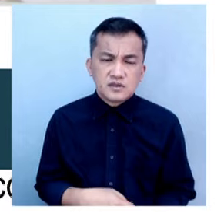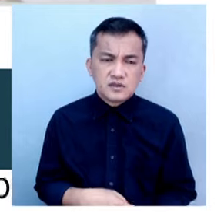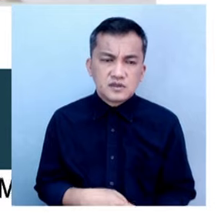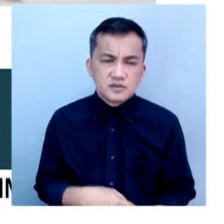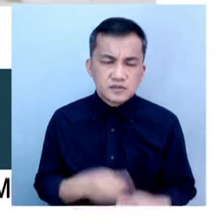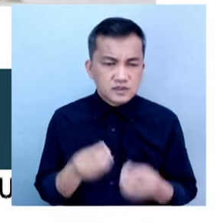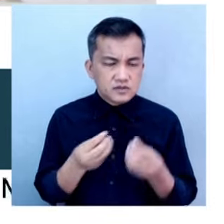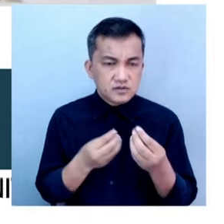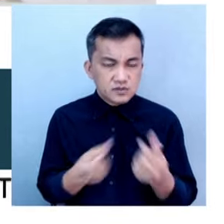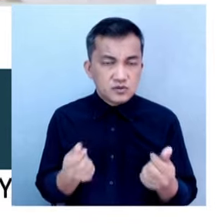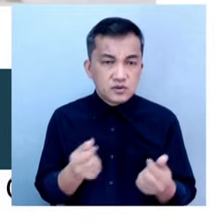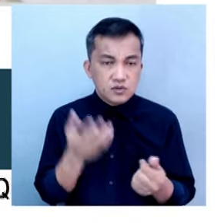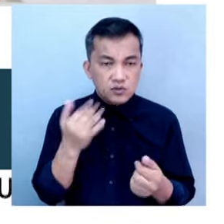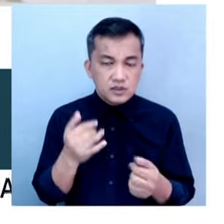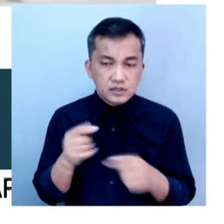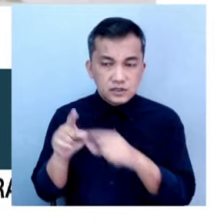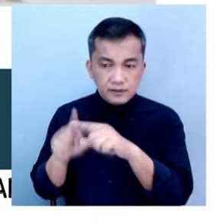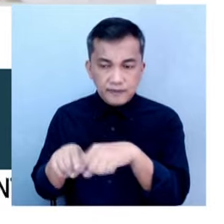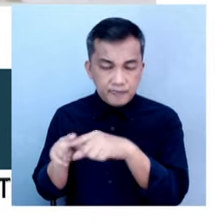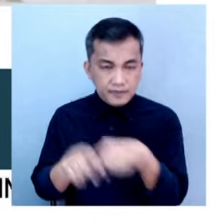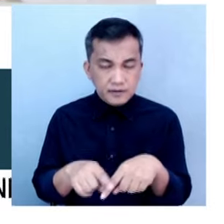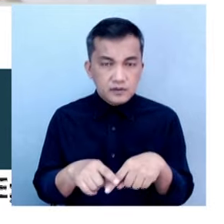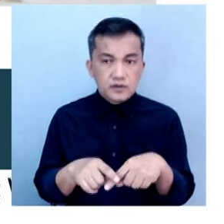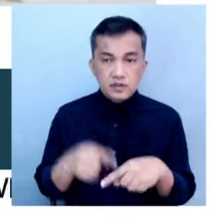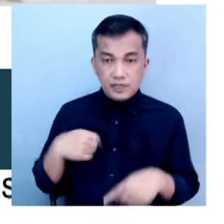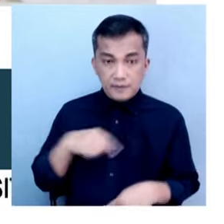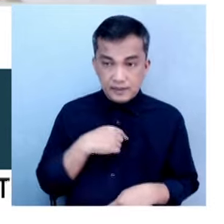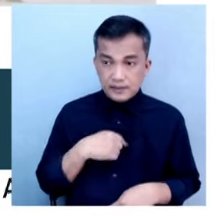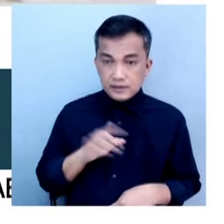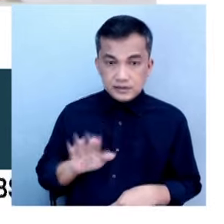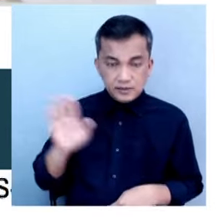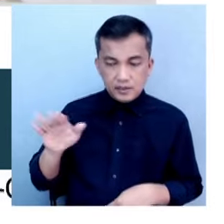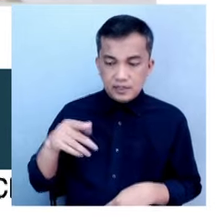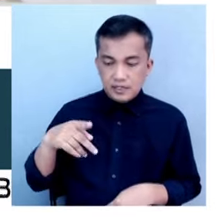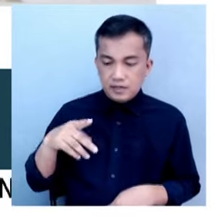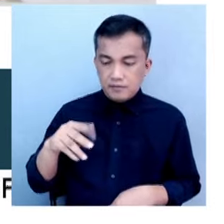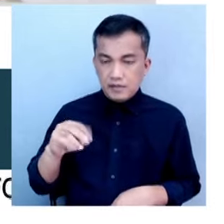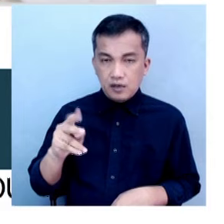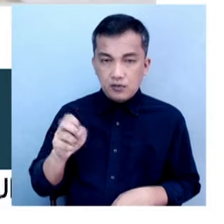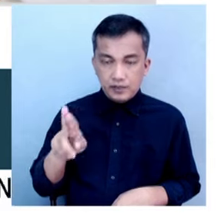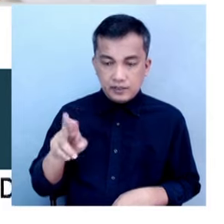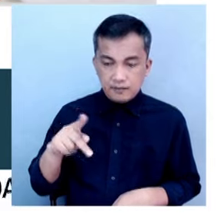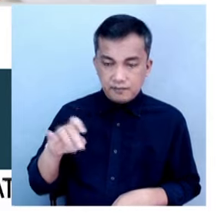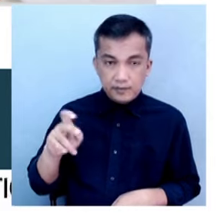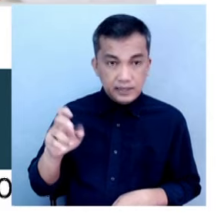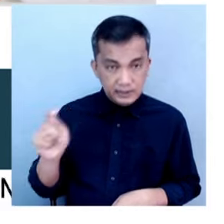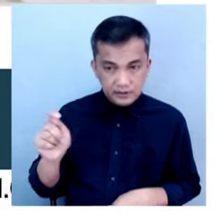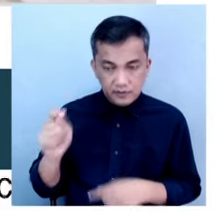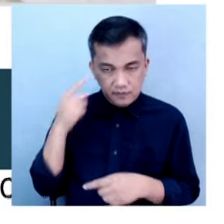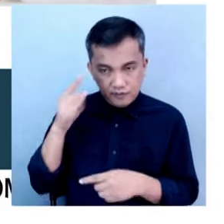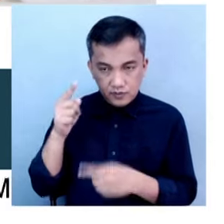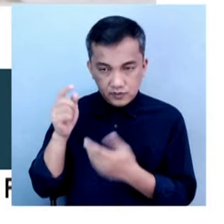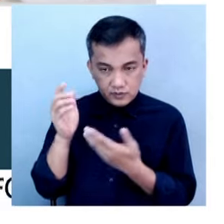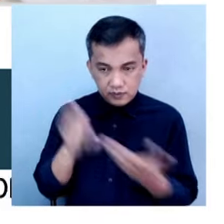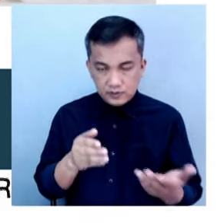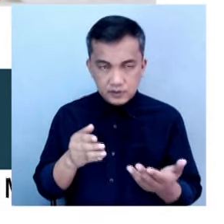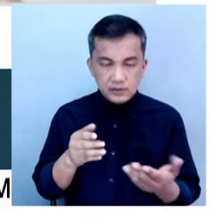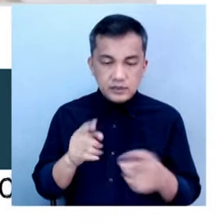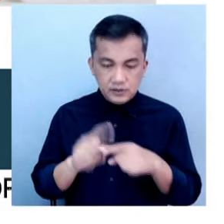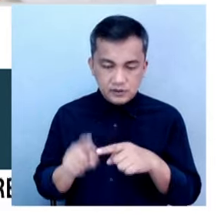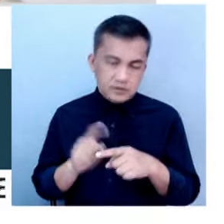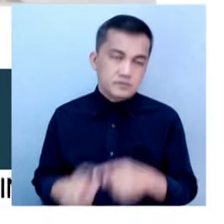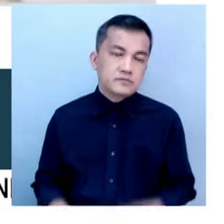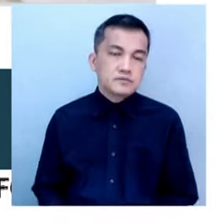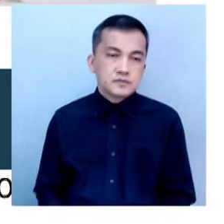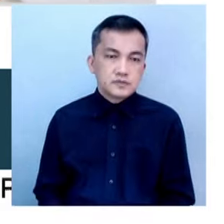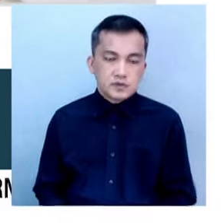masolusyonan yan kasi nakasalalay din ho kami sa mga power plants para dun sa supply na i-deliver. Sumulat na ho kami